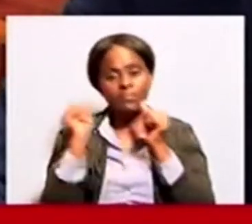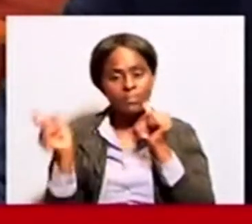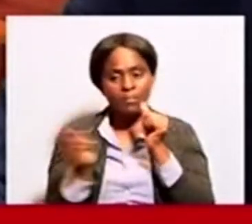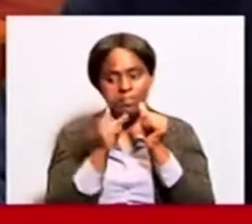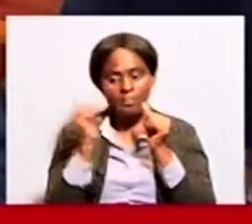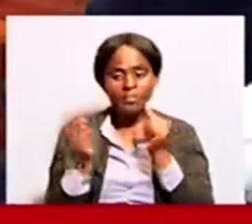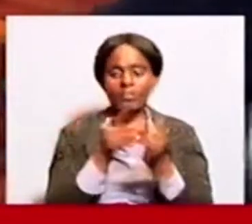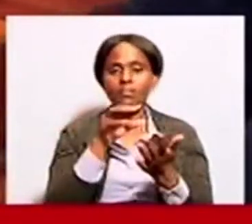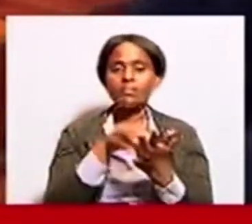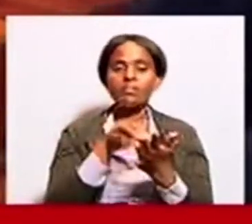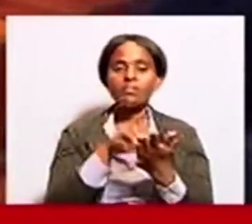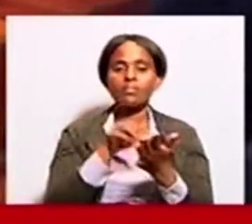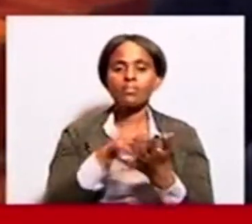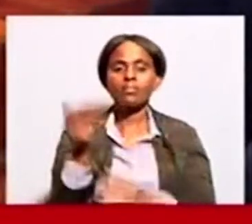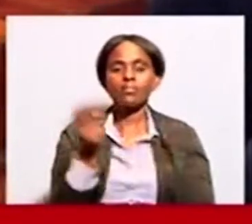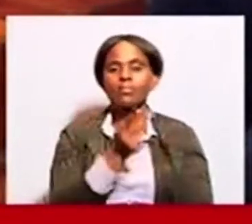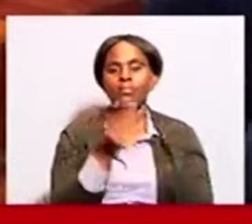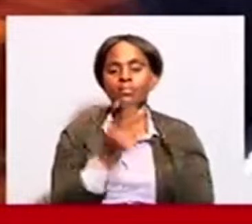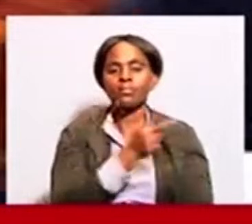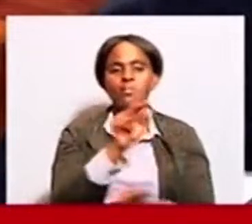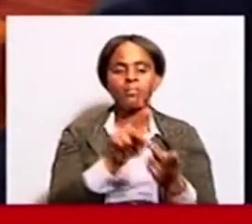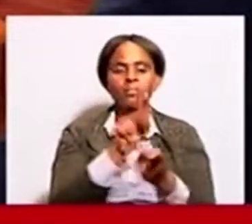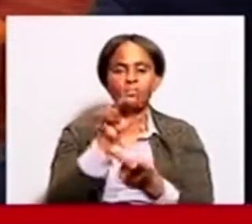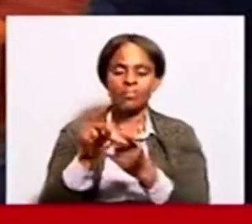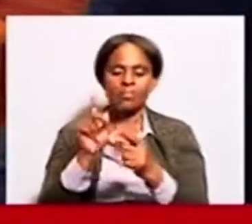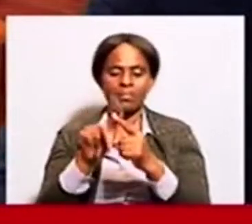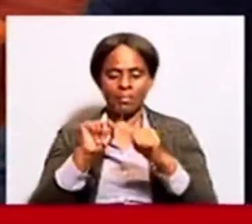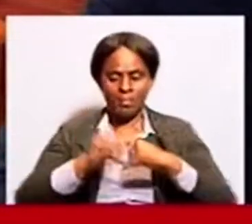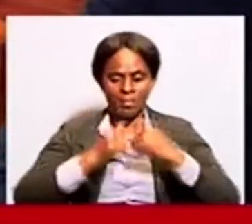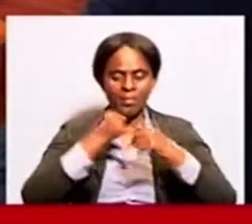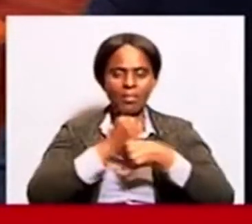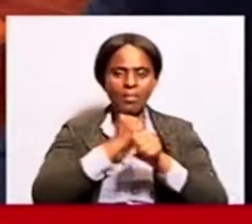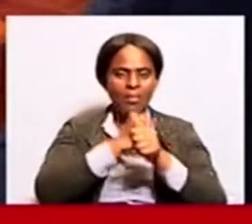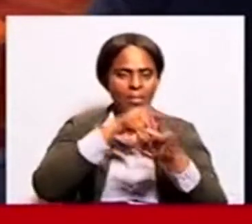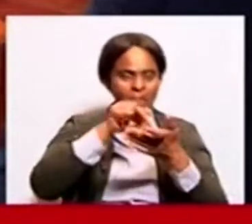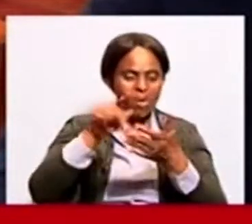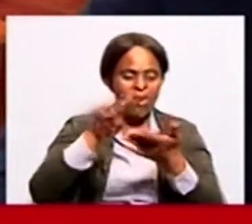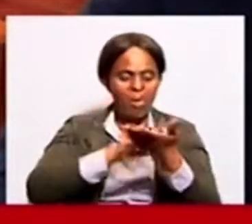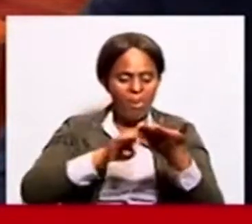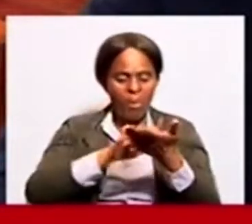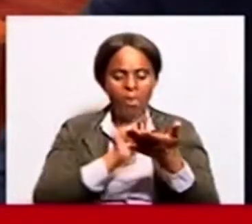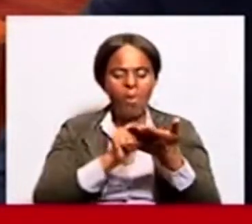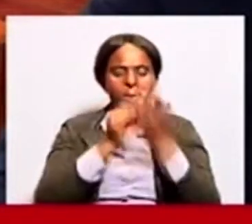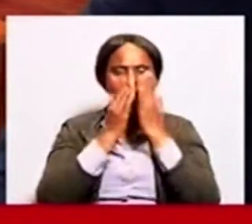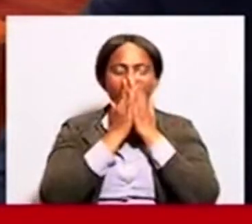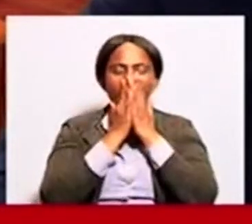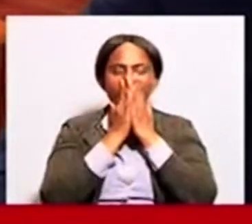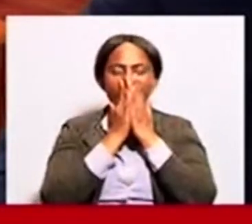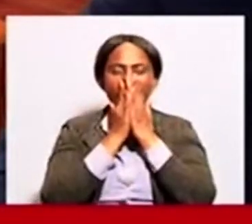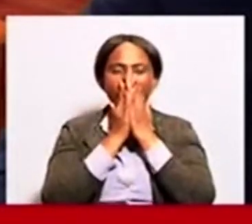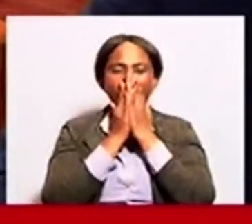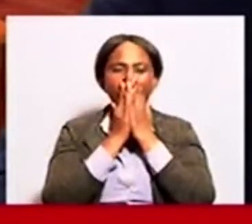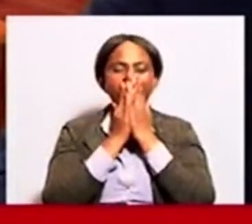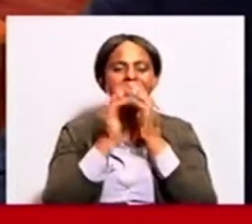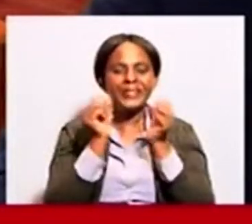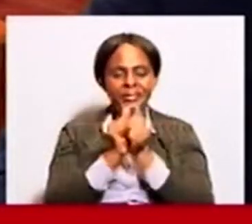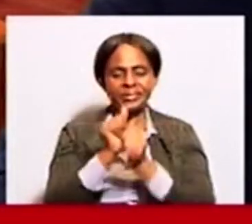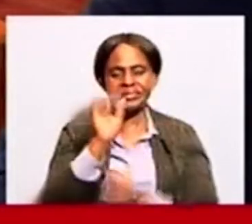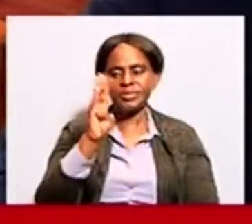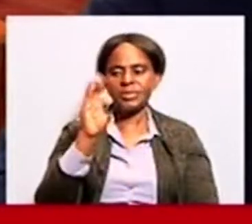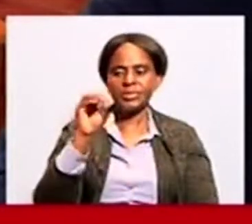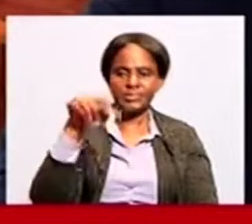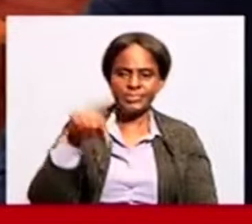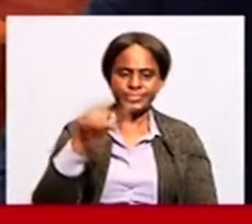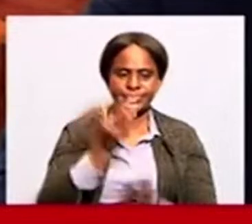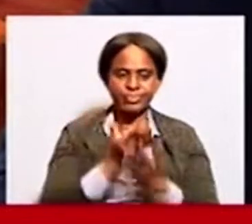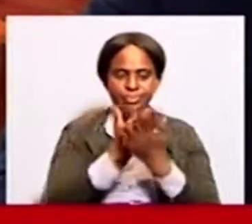that these two should tally. Usually we make payments based on the rates and the BOQs that were submitted by